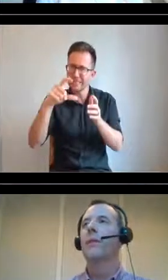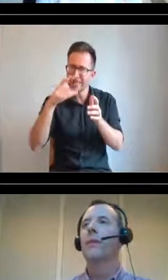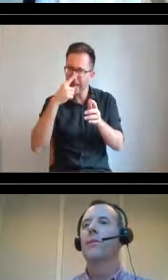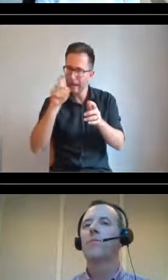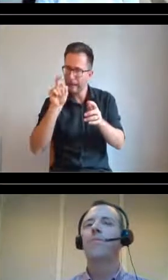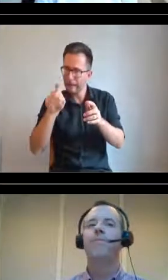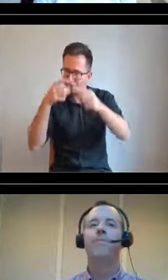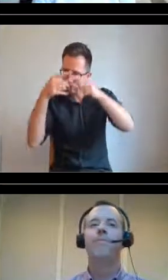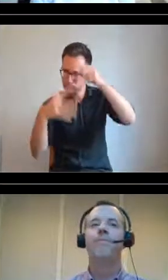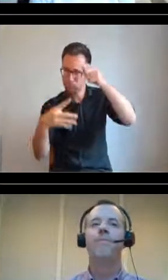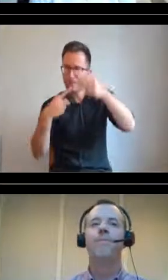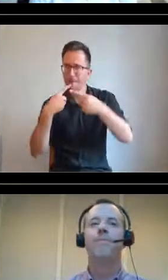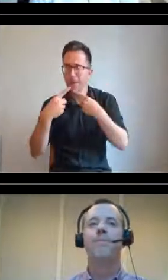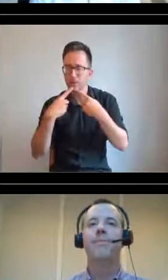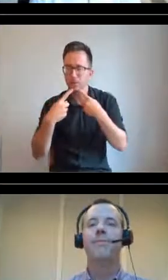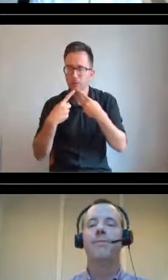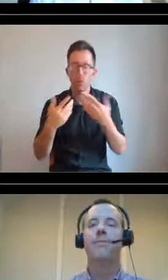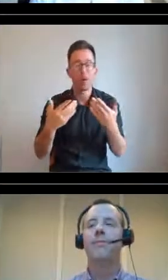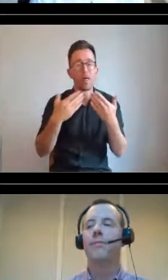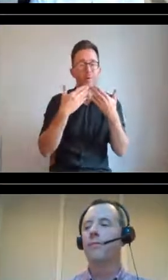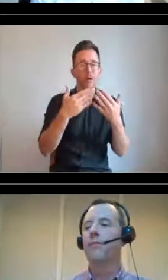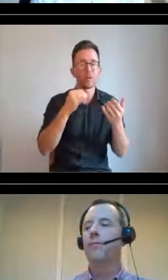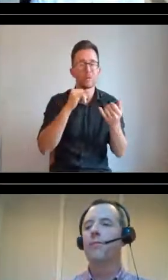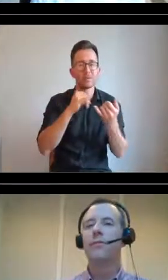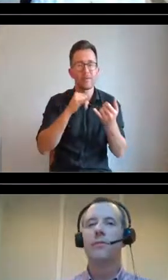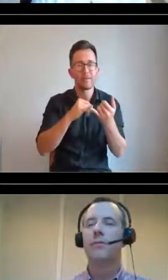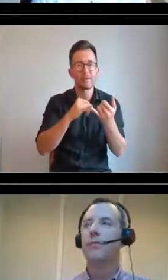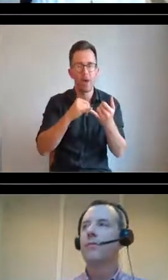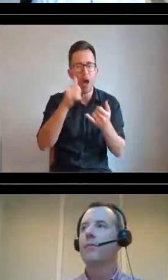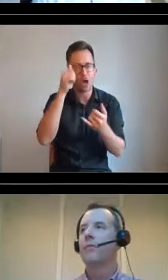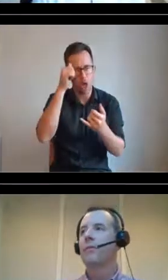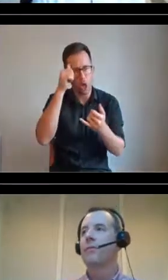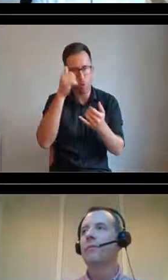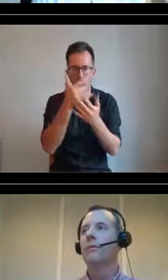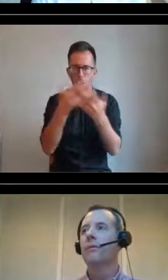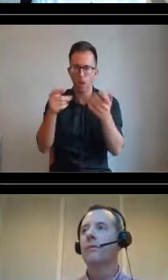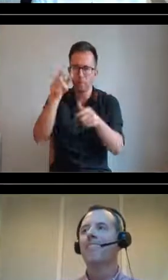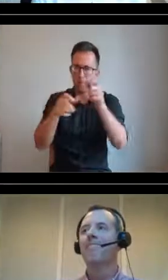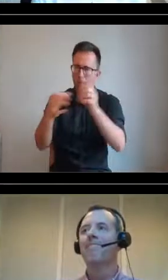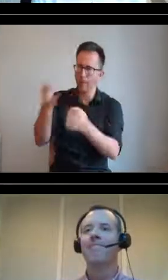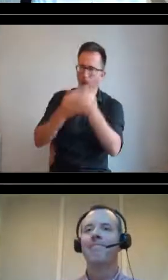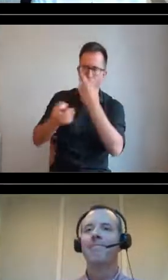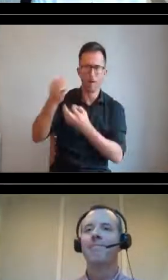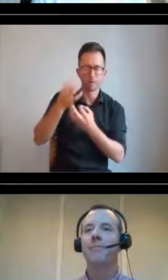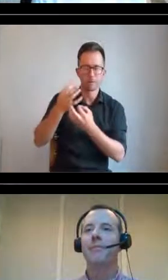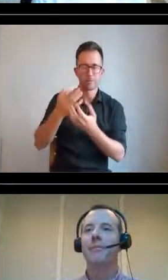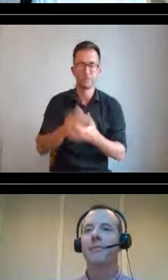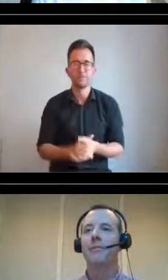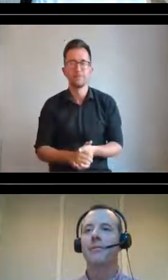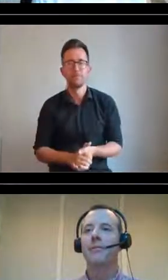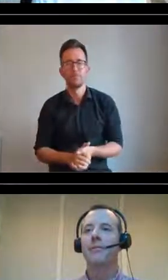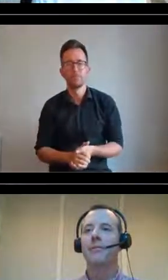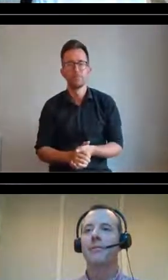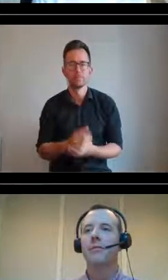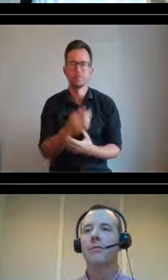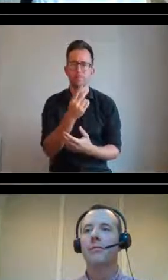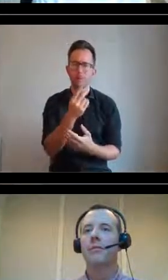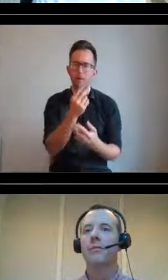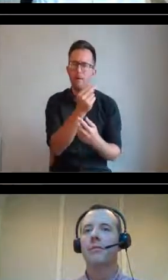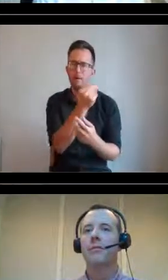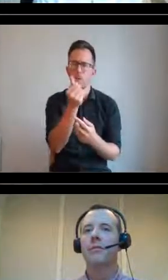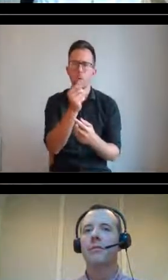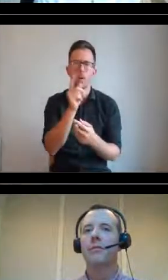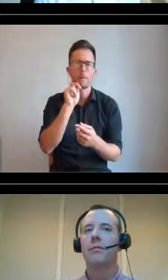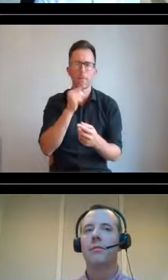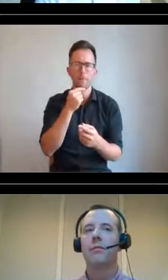Thank you for that, Steve. I know that's a question that's come up before and one that intrigues people. We've had a few questions come in